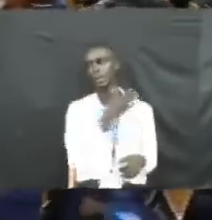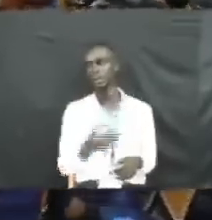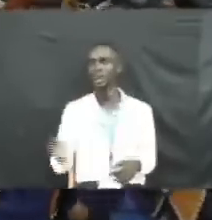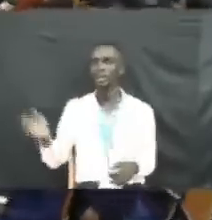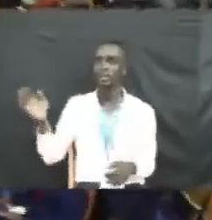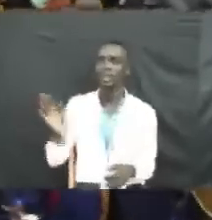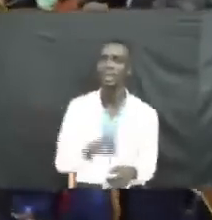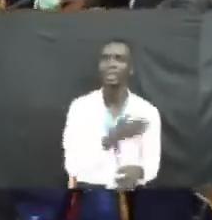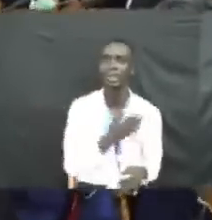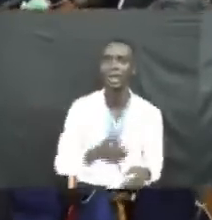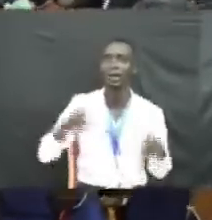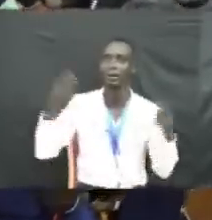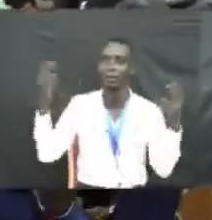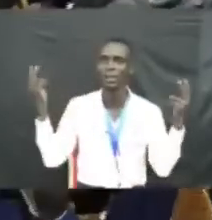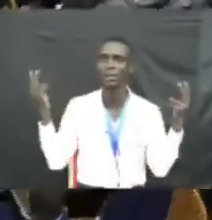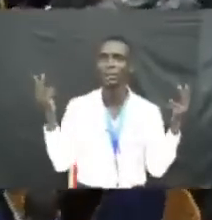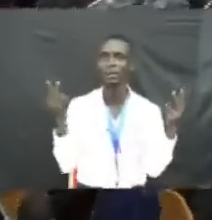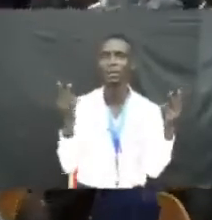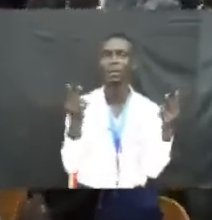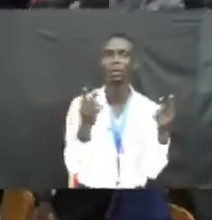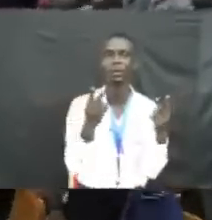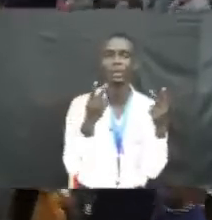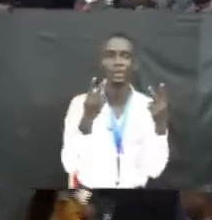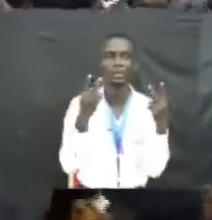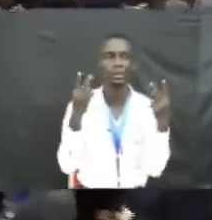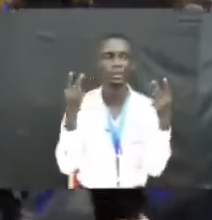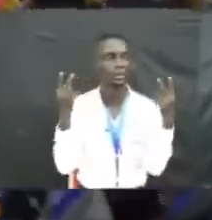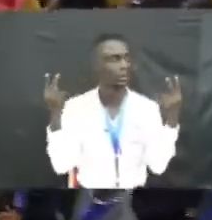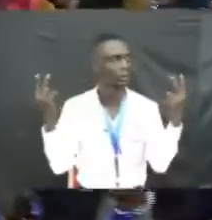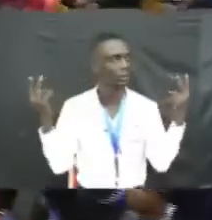Hallelujah. See the victory